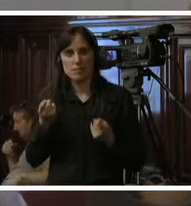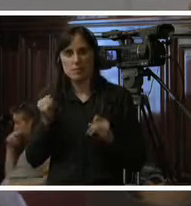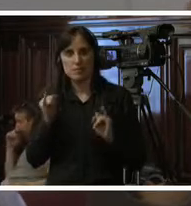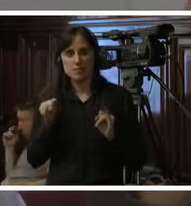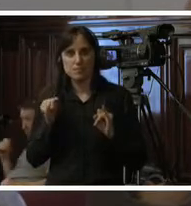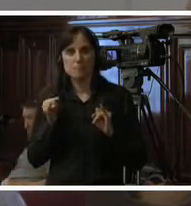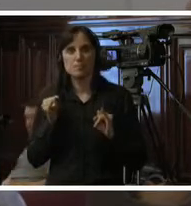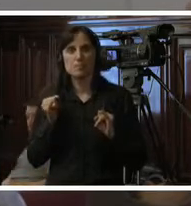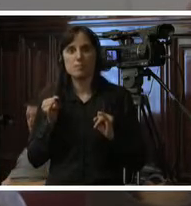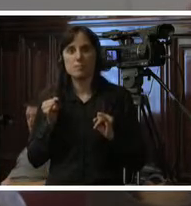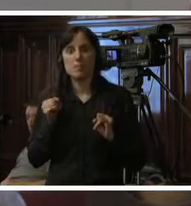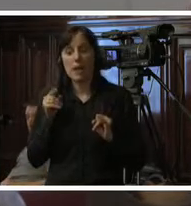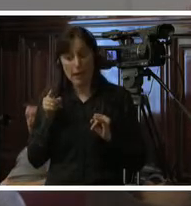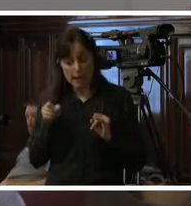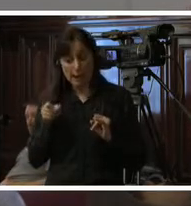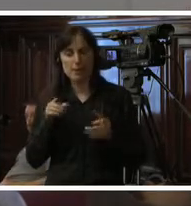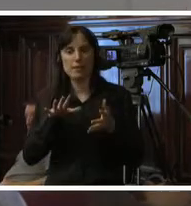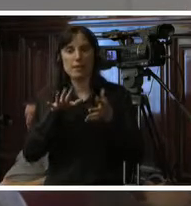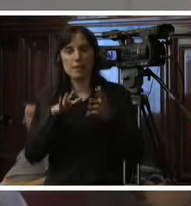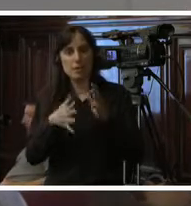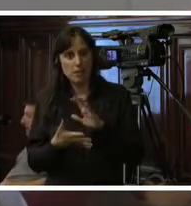that regard, because of my